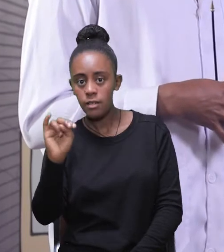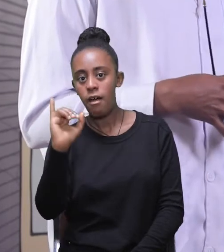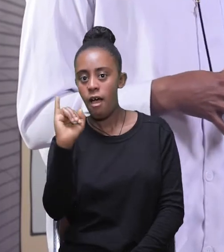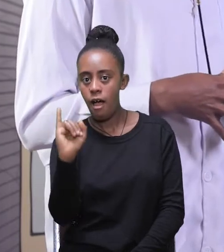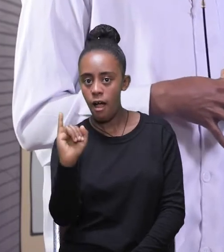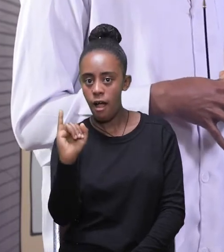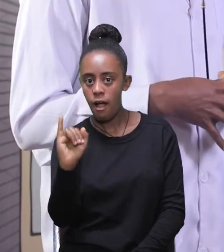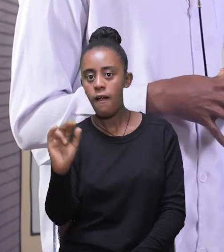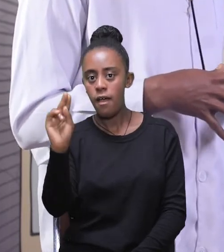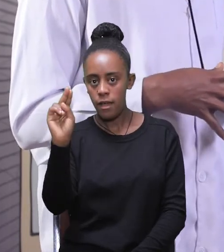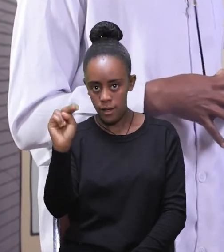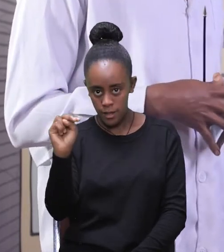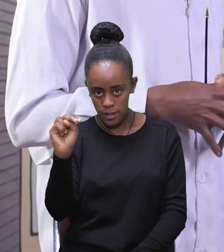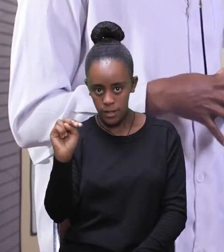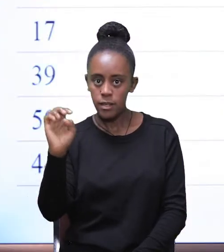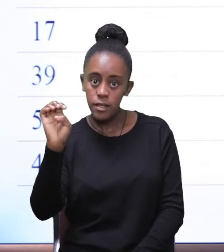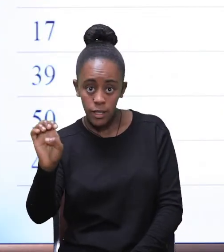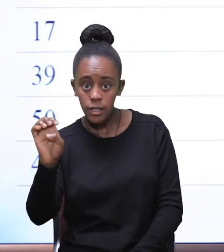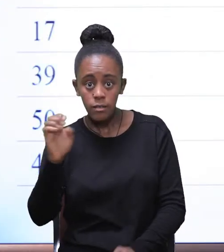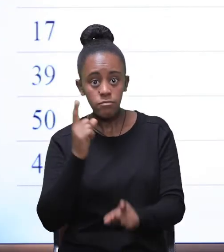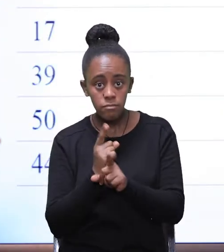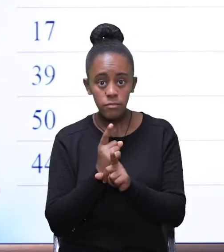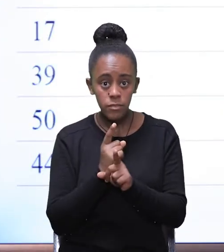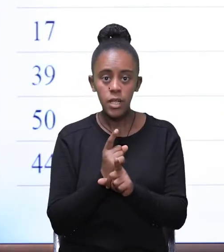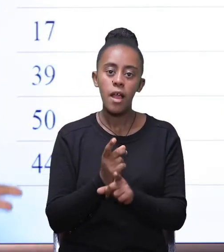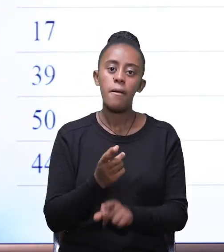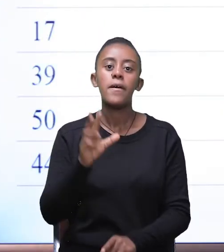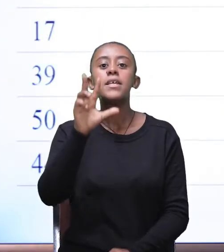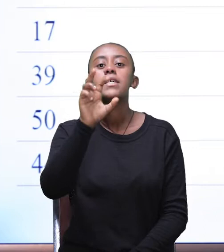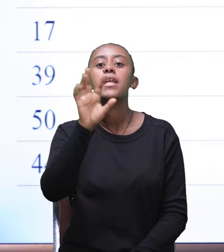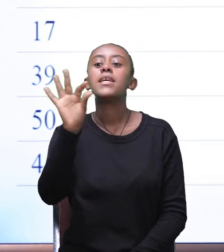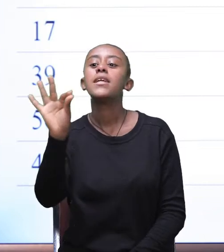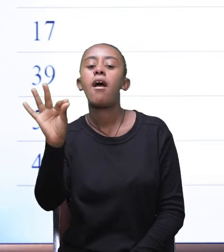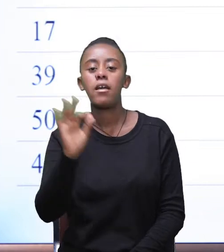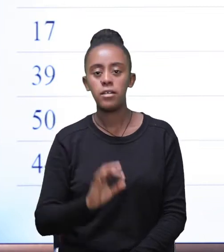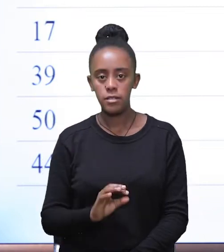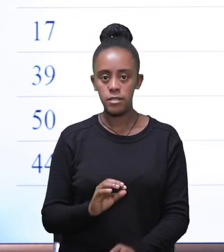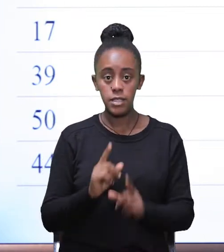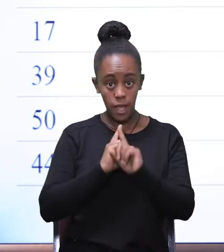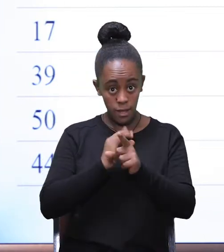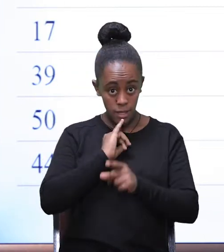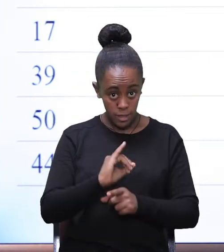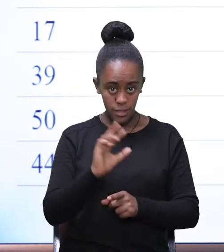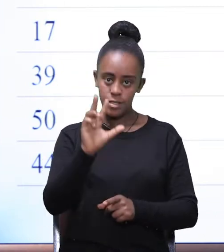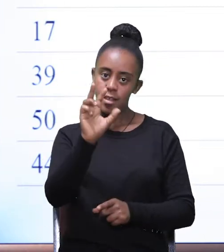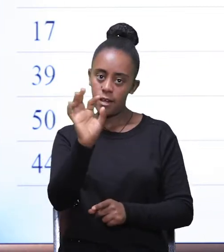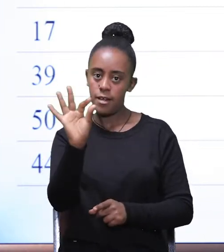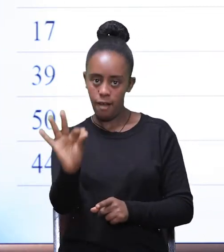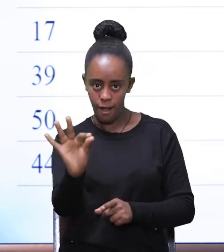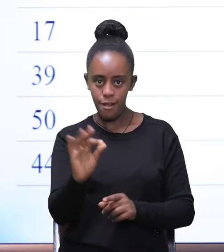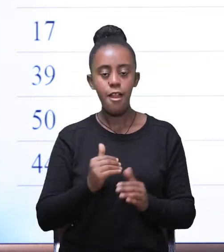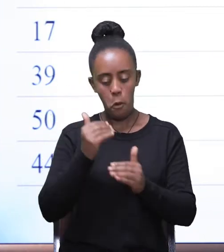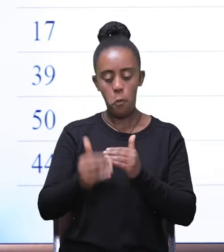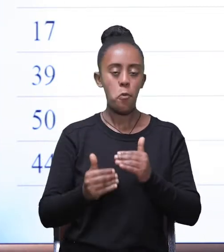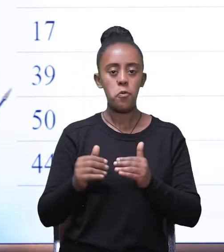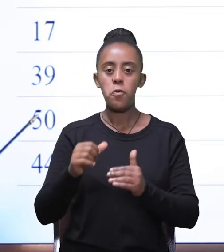I, N, E. Together, 39. Yes, the answer is 39. Let us go to the